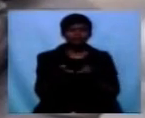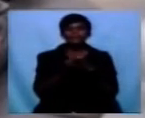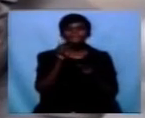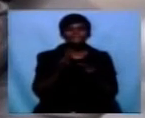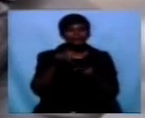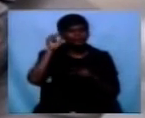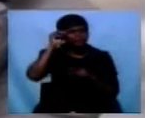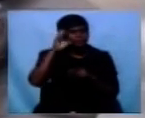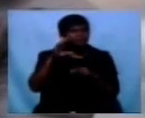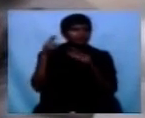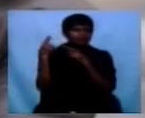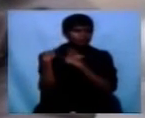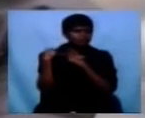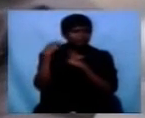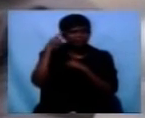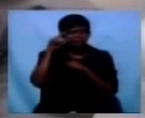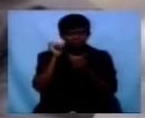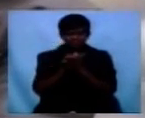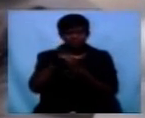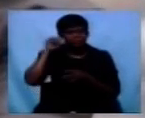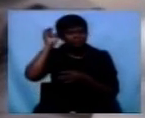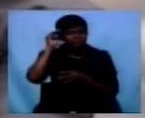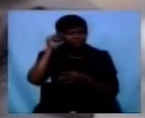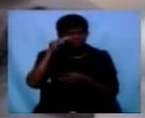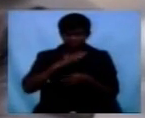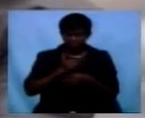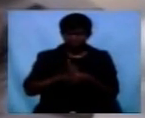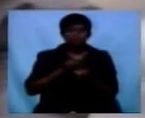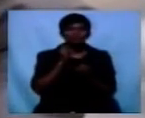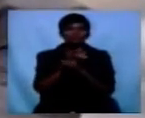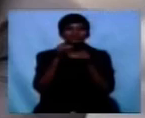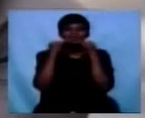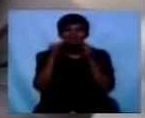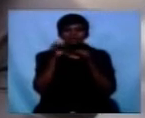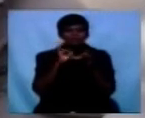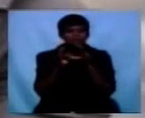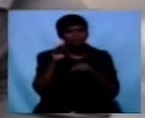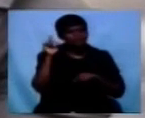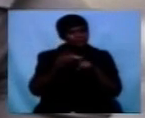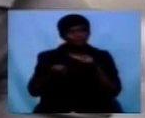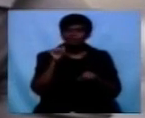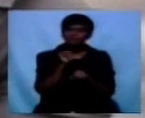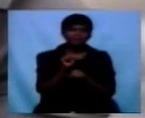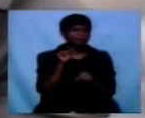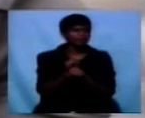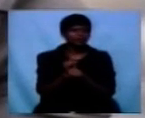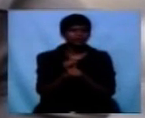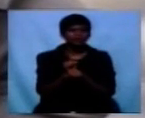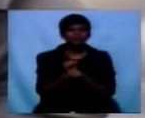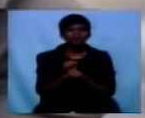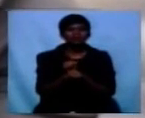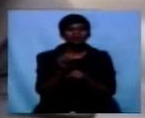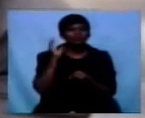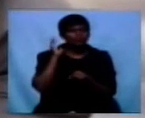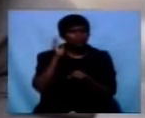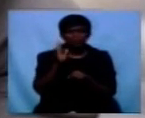minister responsible for that ministry, I have said, if we cannot function, then we shall render